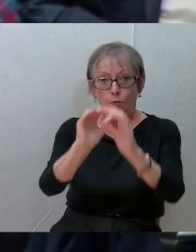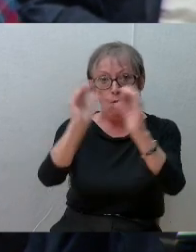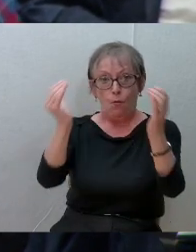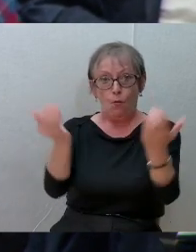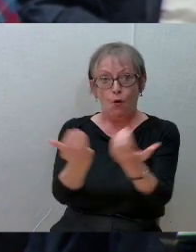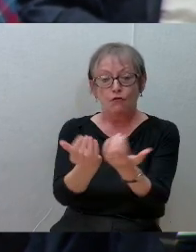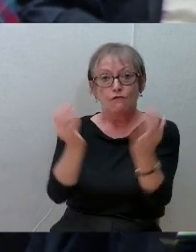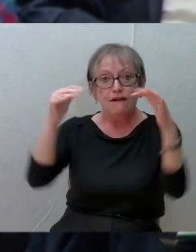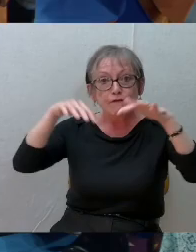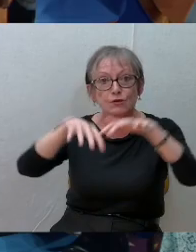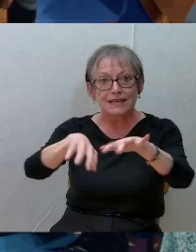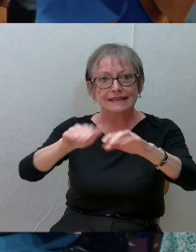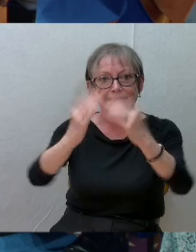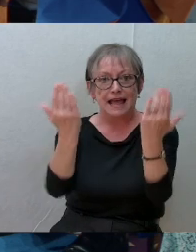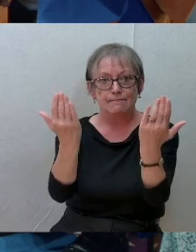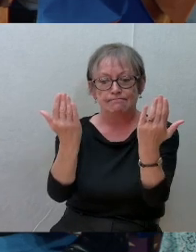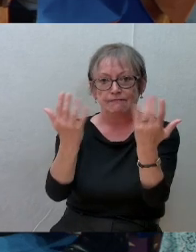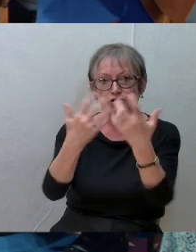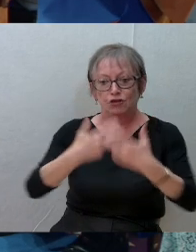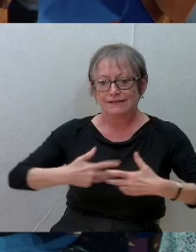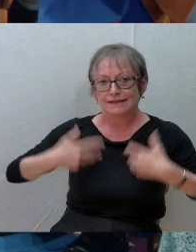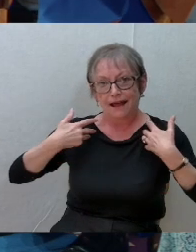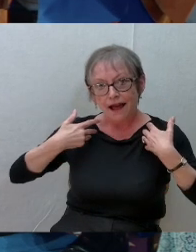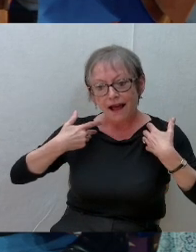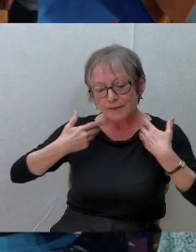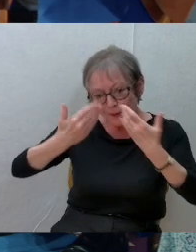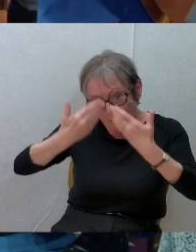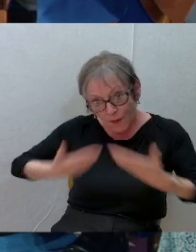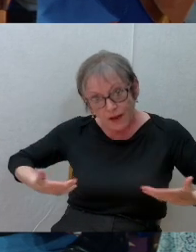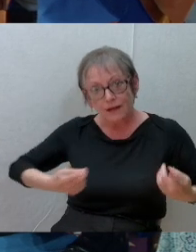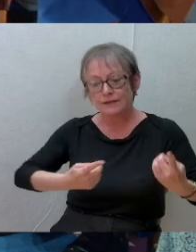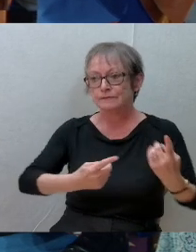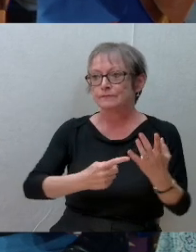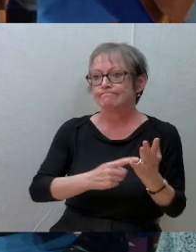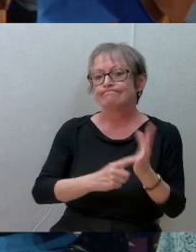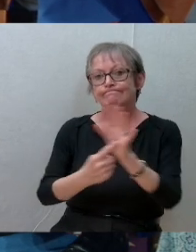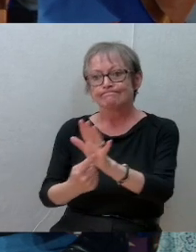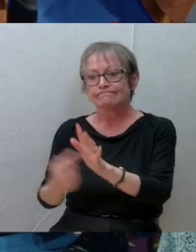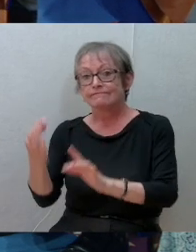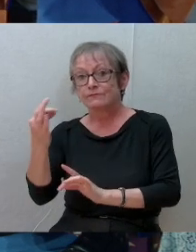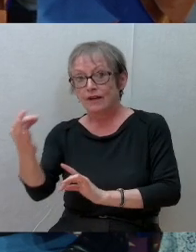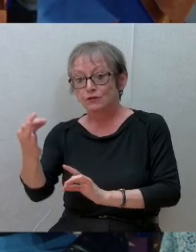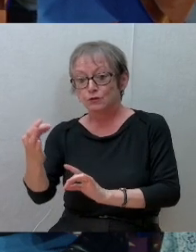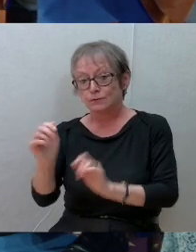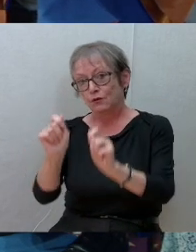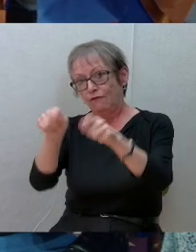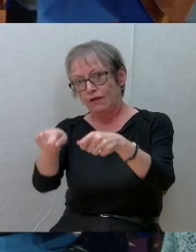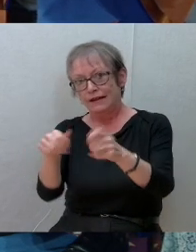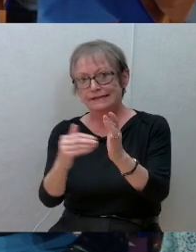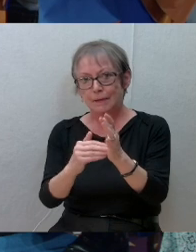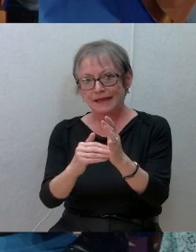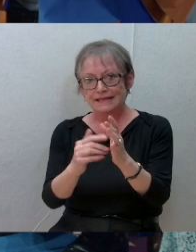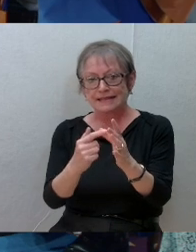Refugee Day. Chancellor, I have the honor to invite you to confer upon Sabir